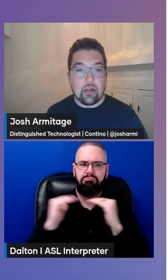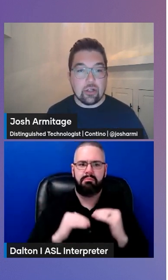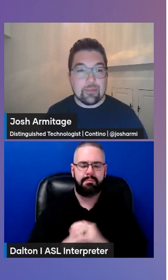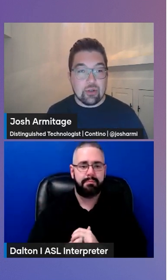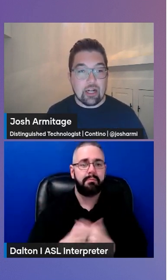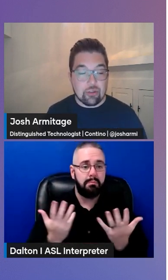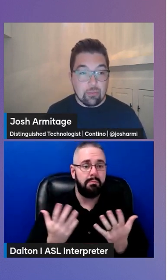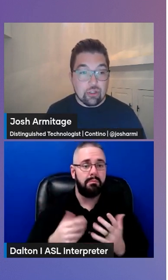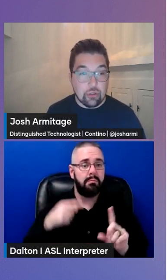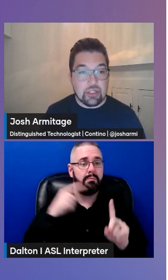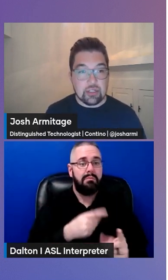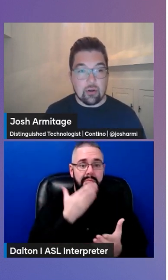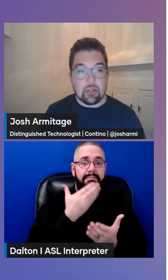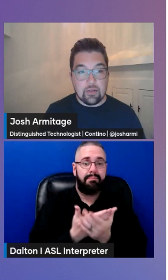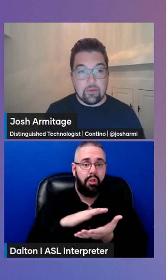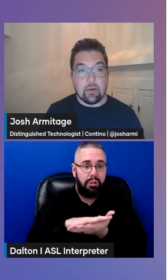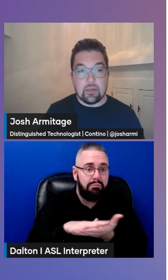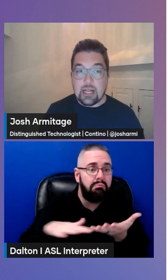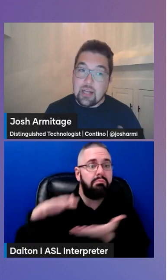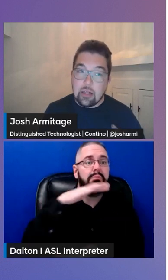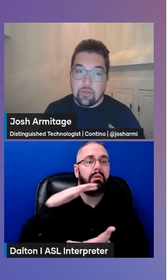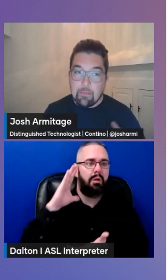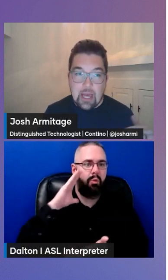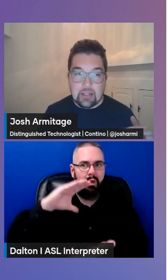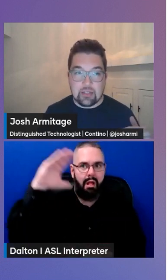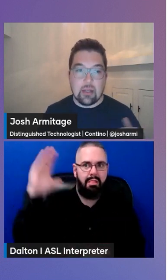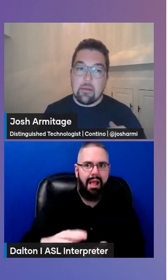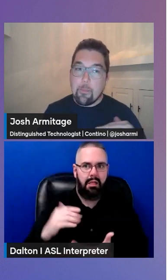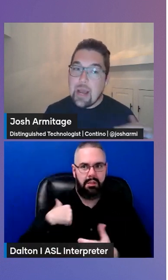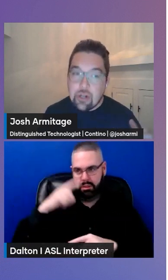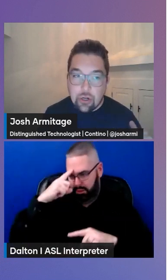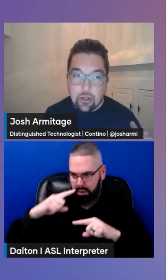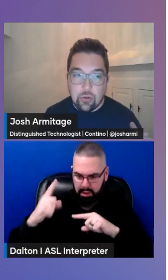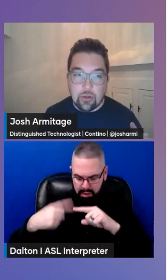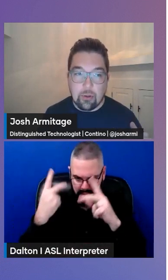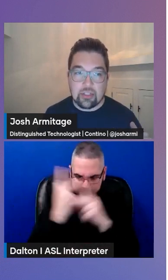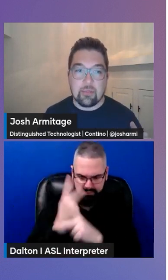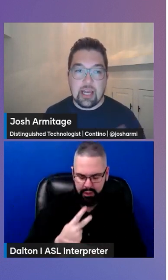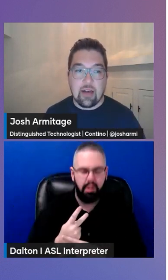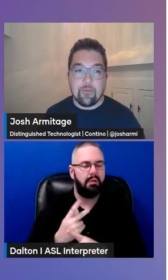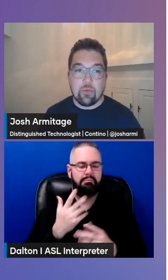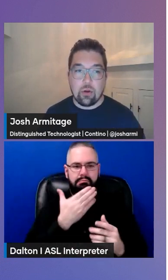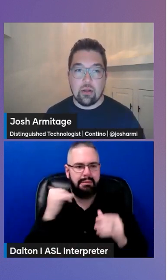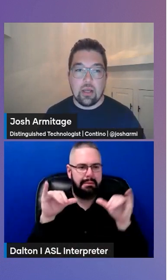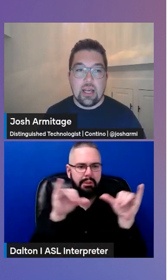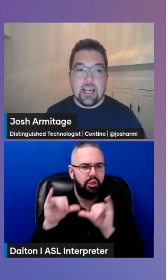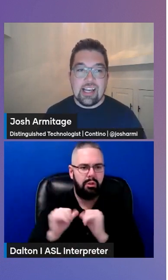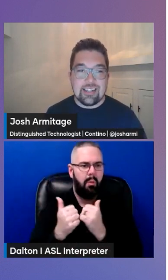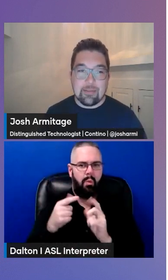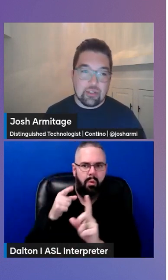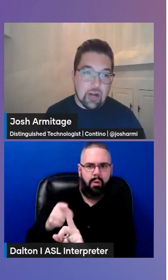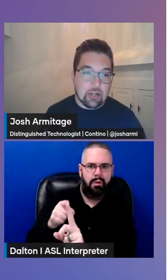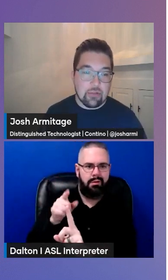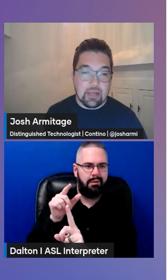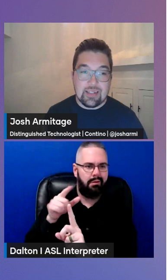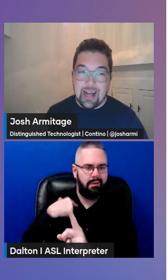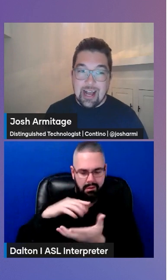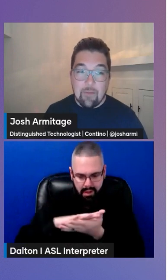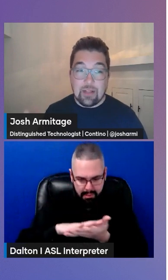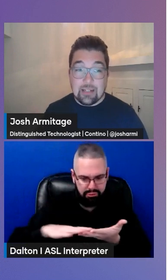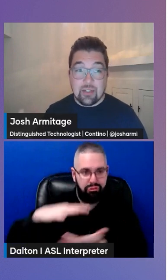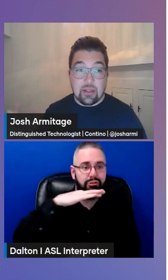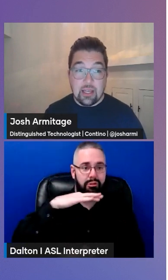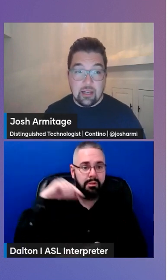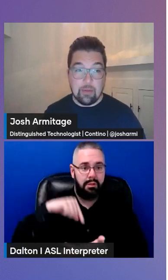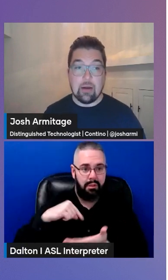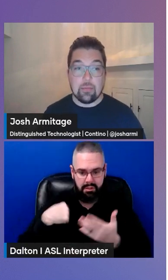Fundamentally, a good abstraction reduces cognitive load. That's kind of the best measure you could possibly have for one, is an abstraction means I have